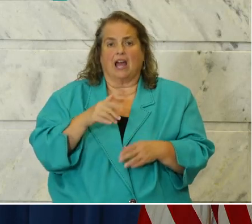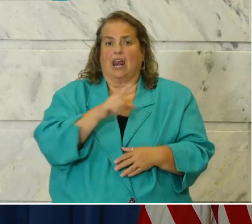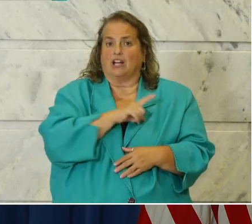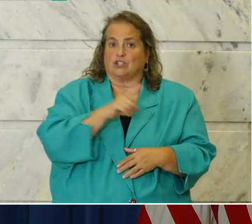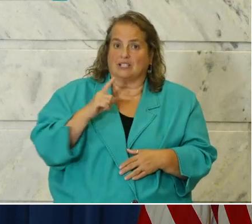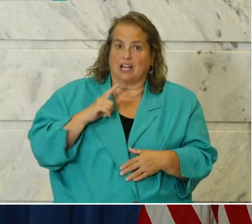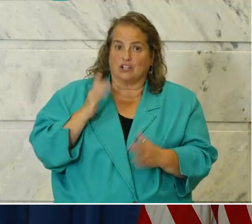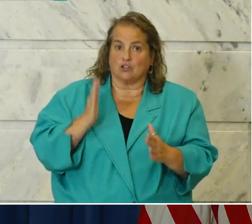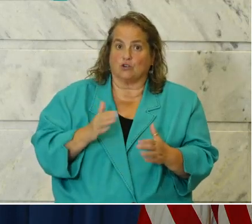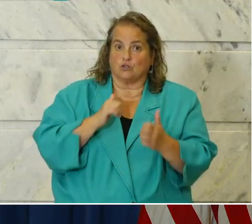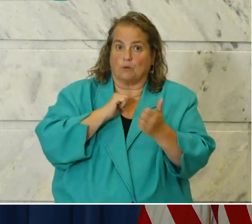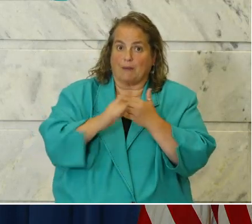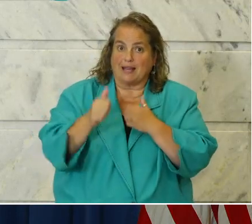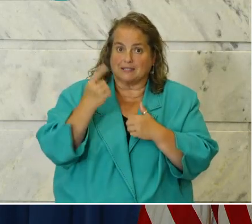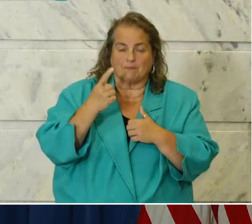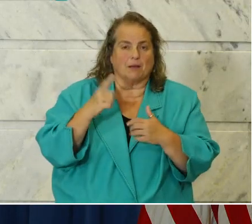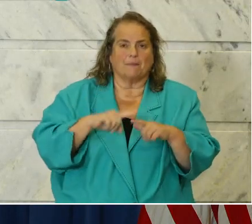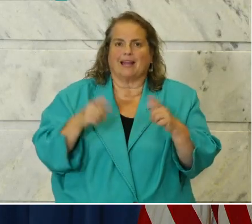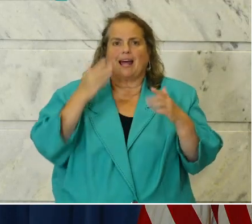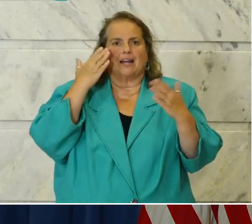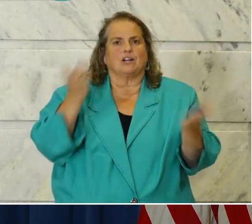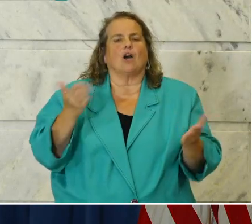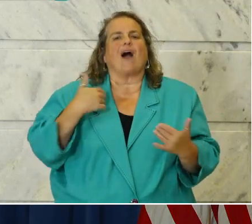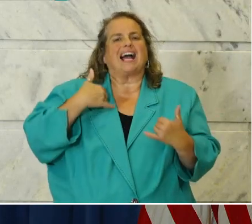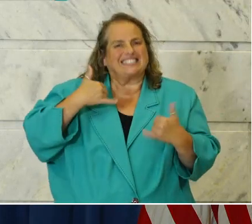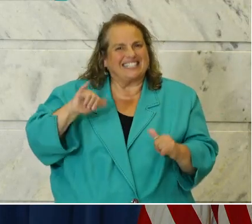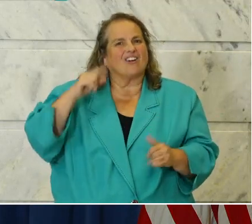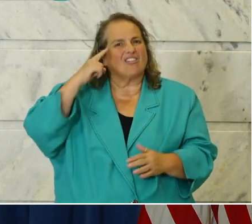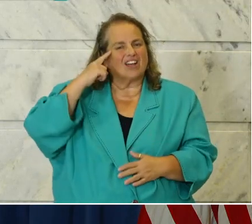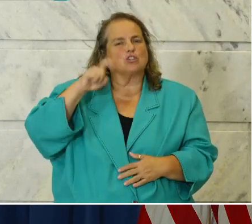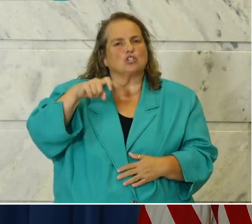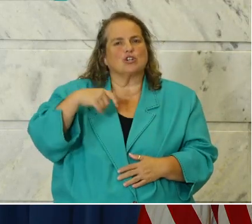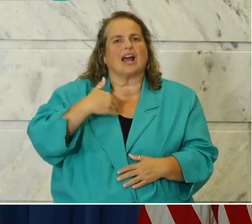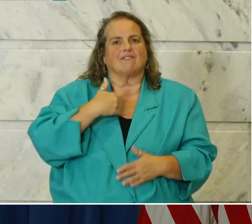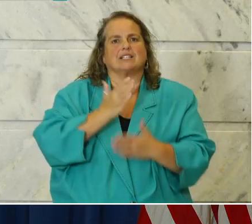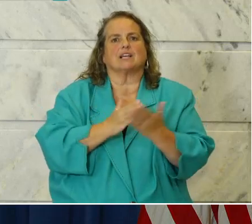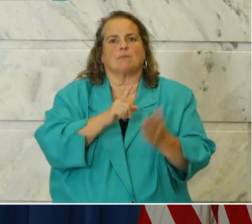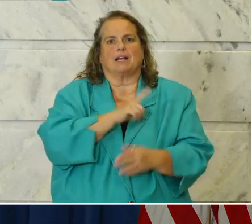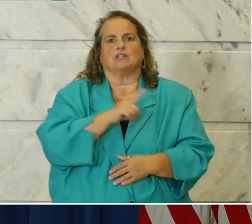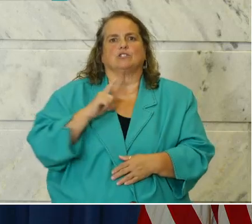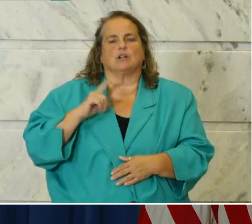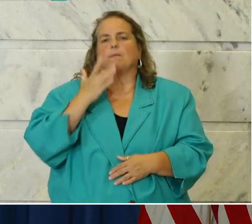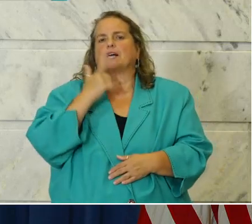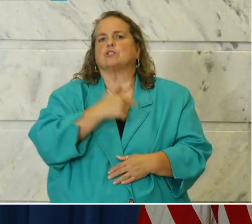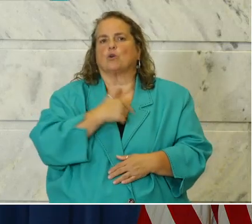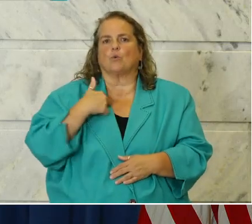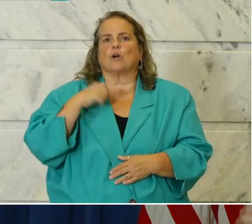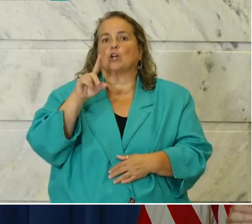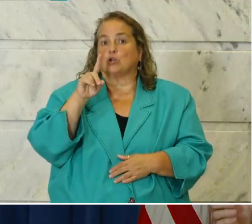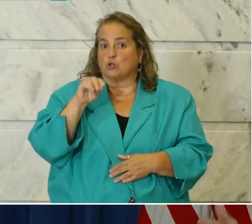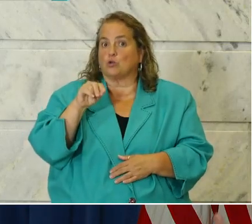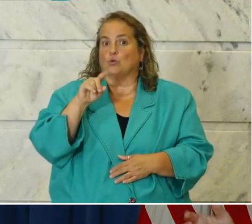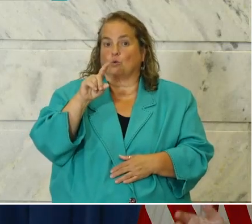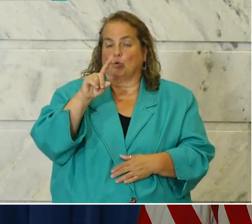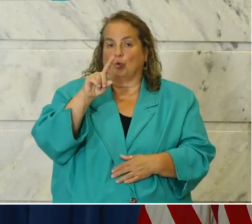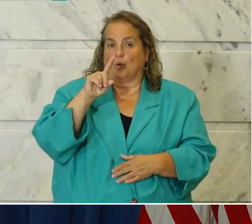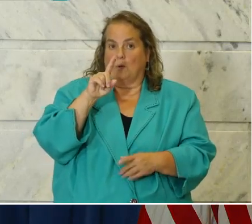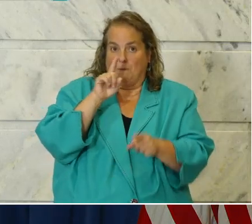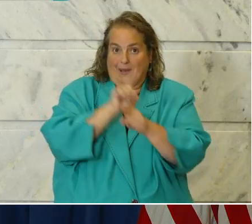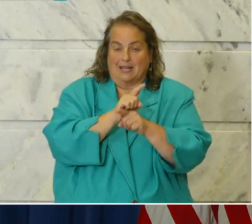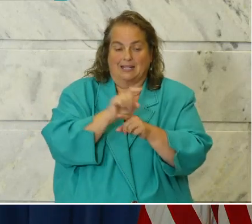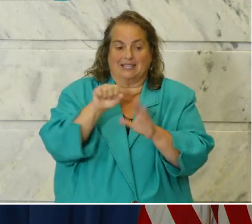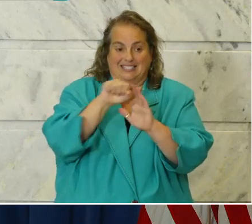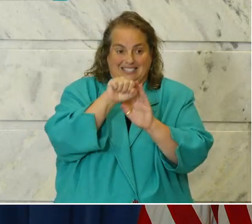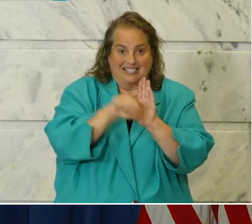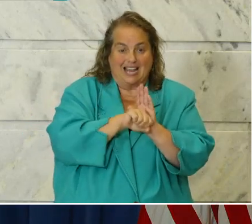legislation, and let me say I still think there needs to be legislation because we do need state and local budget